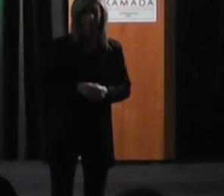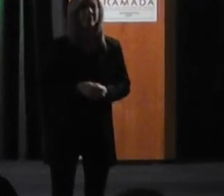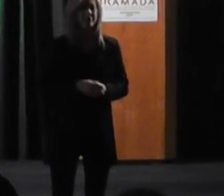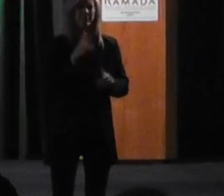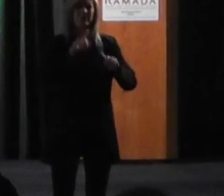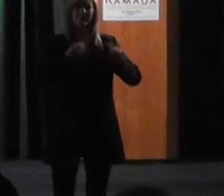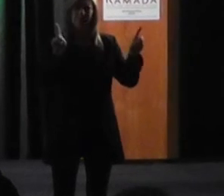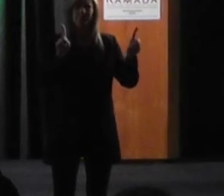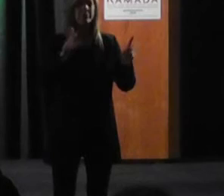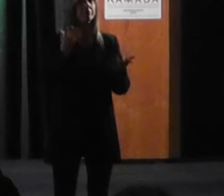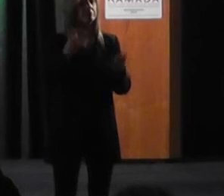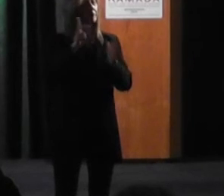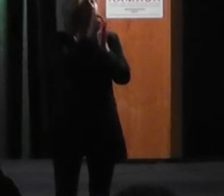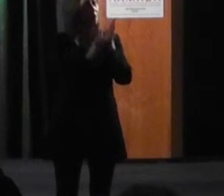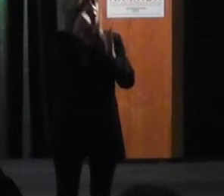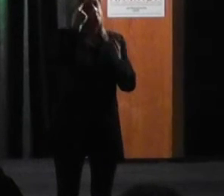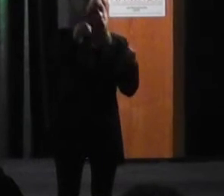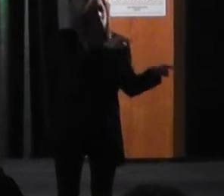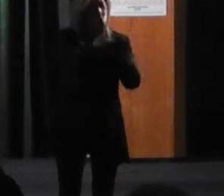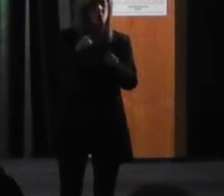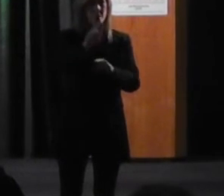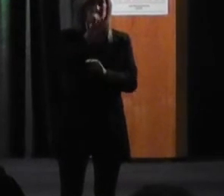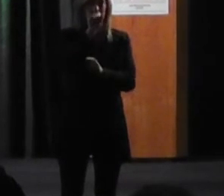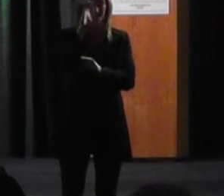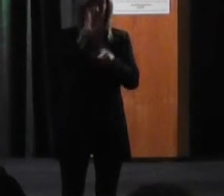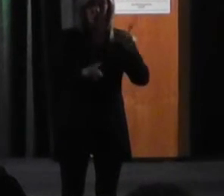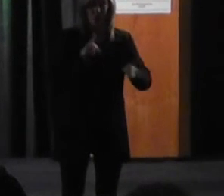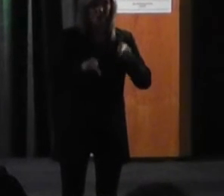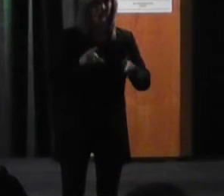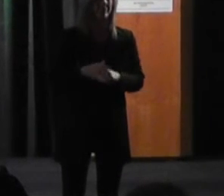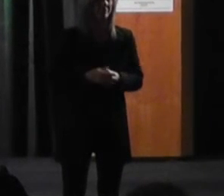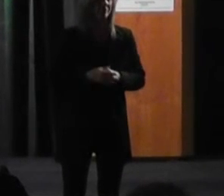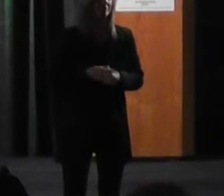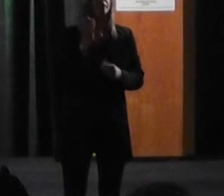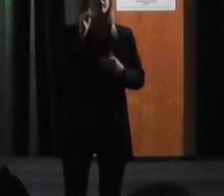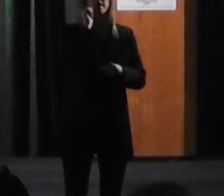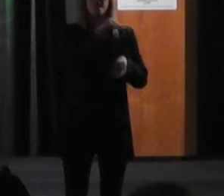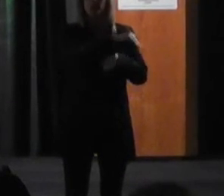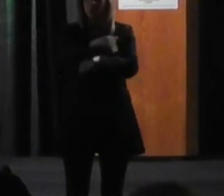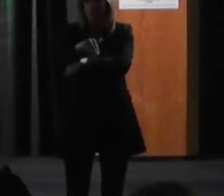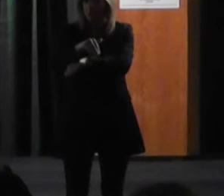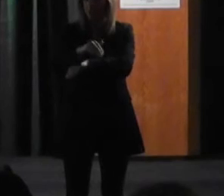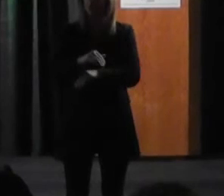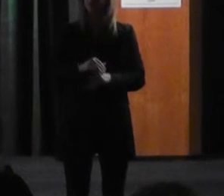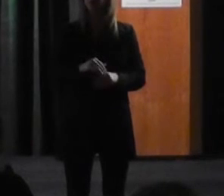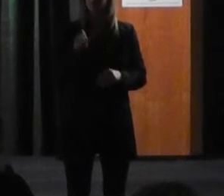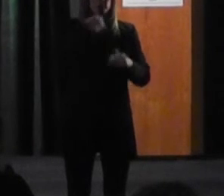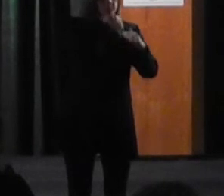is actually designed specially for seniors. Every night, when you go on into